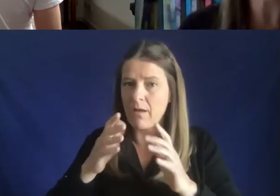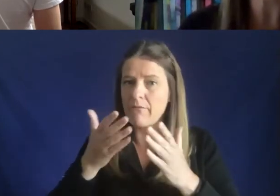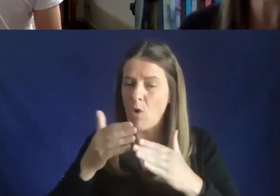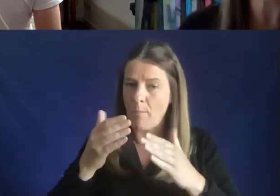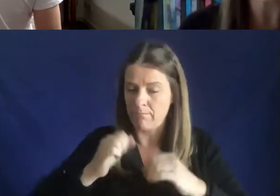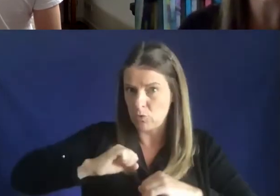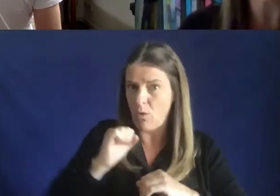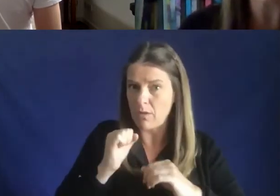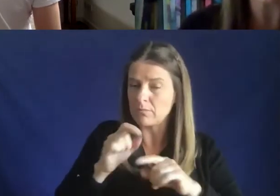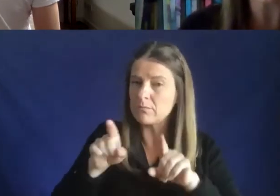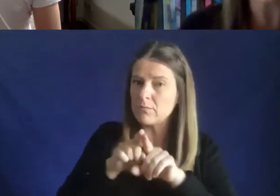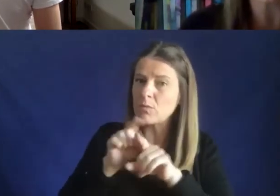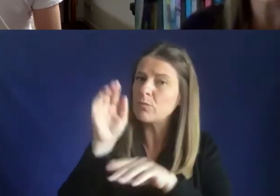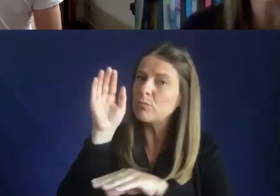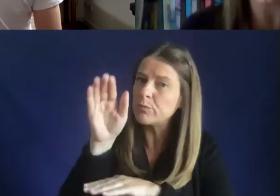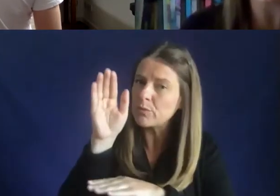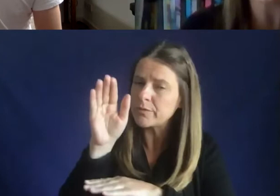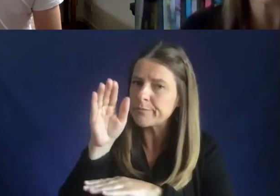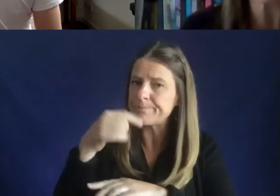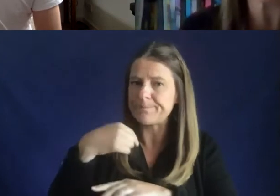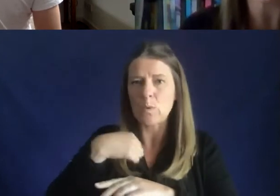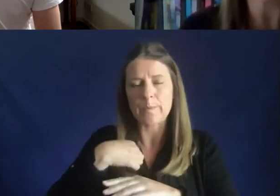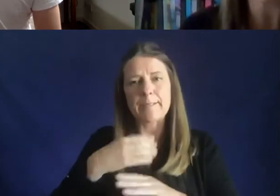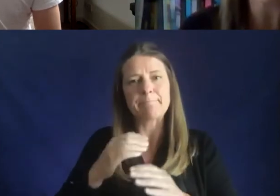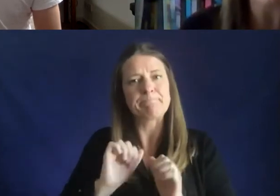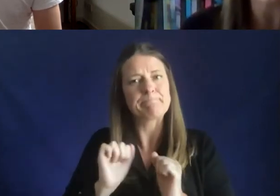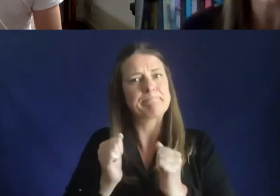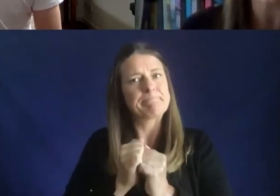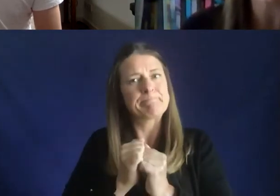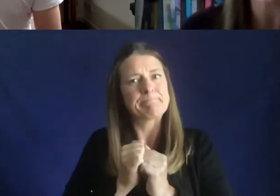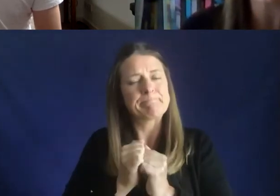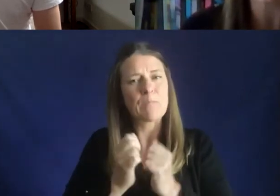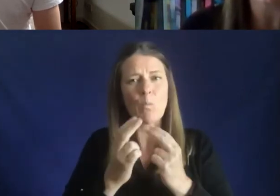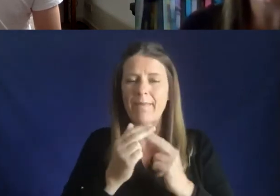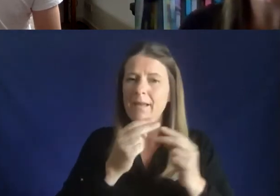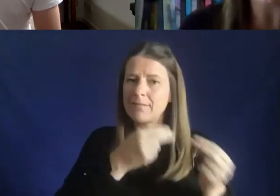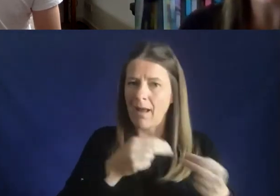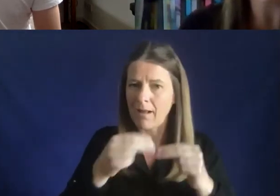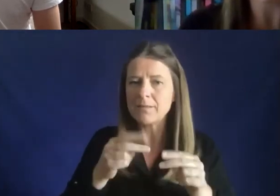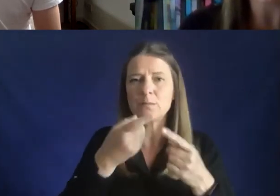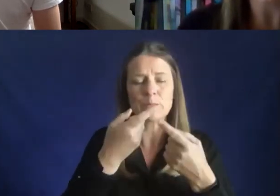this, we participated in the movement within dance, music and the performing arts industries